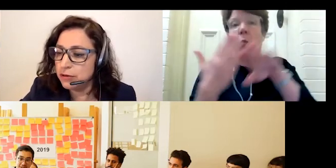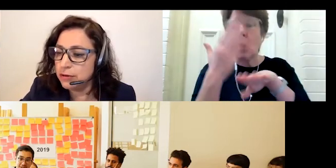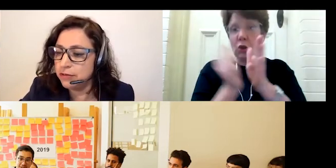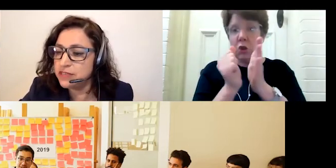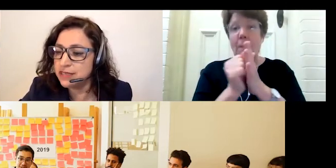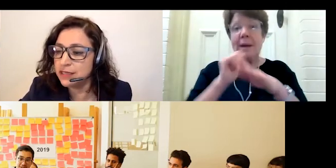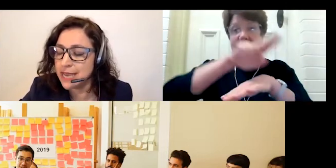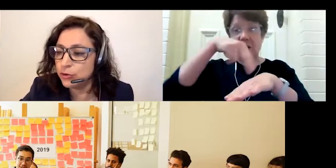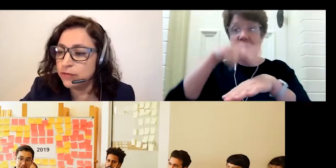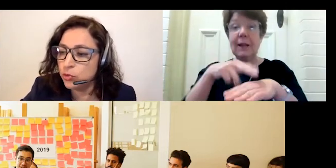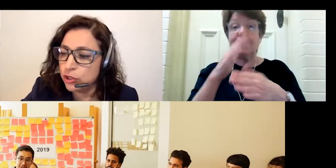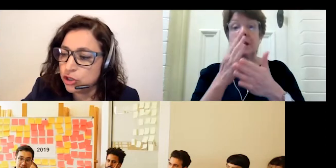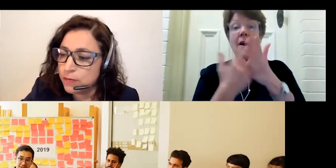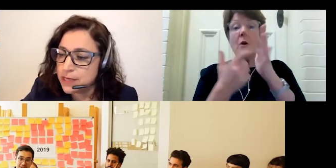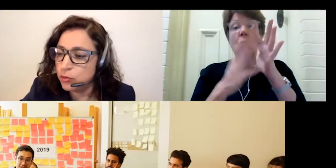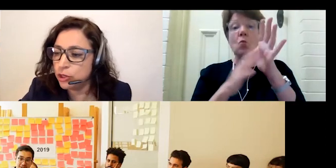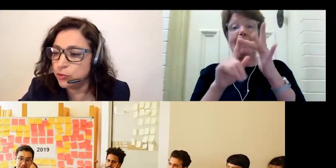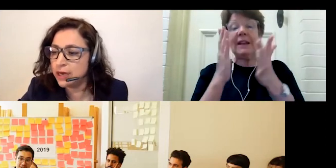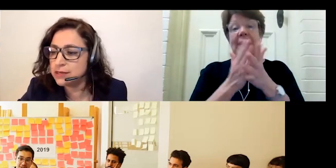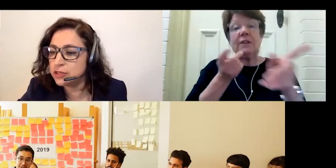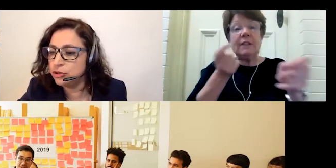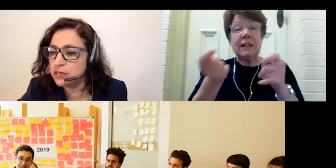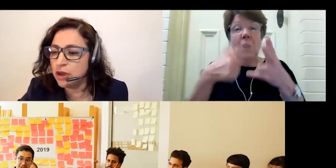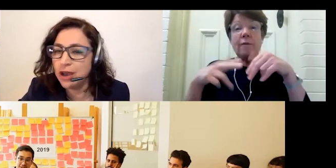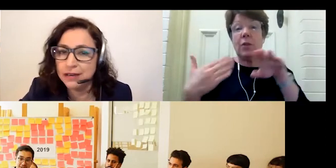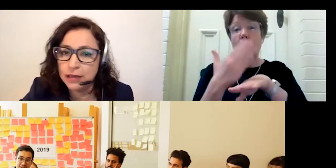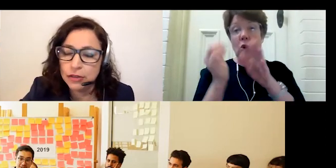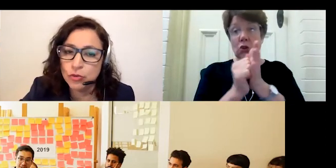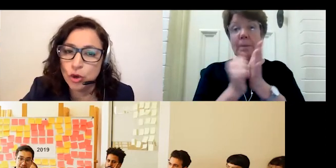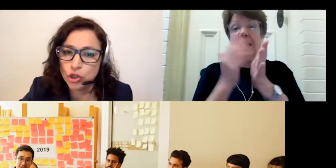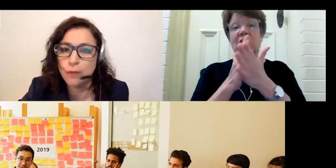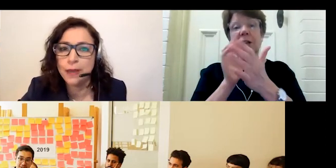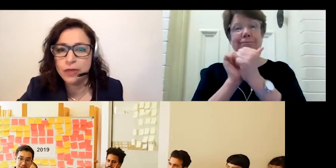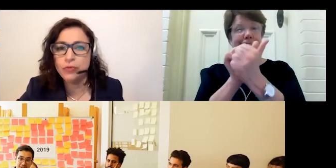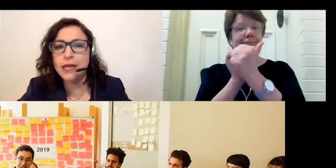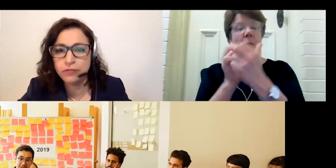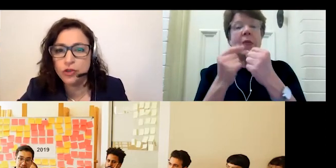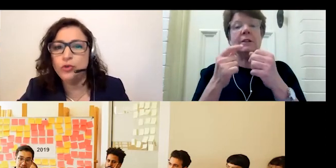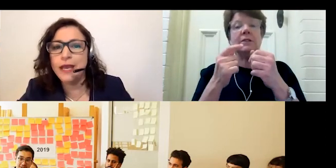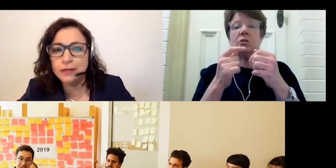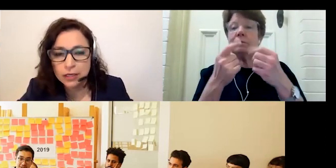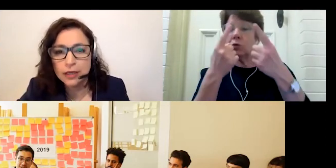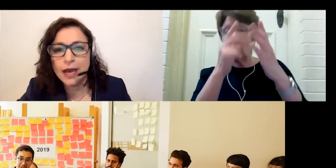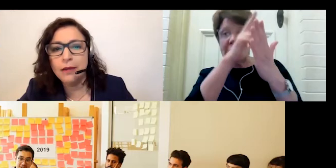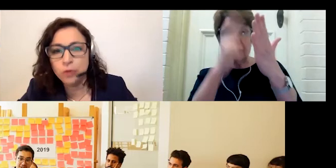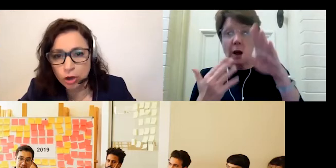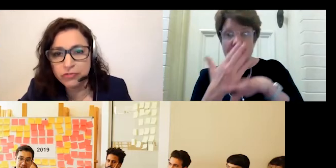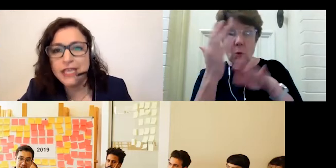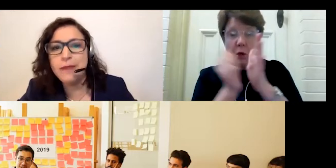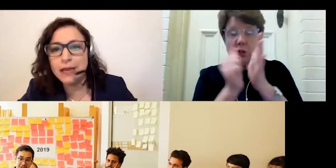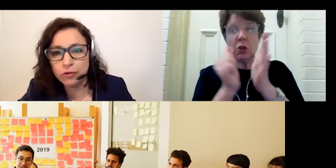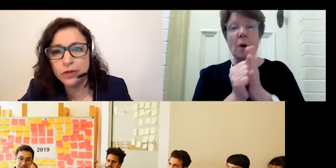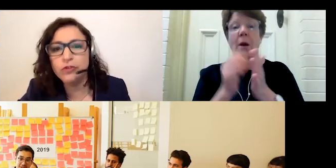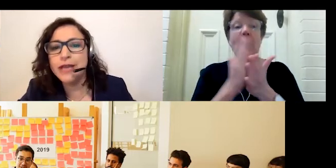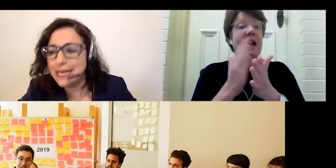the facilitator of the workshops and worked with us to design the workshop, and we ran a few and got